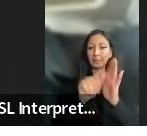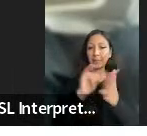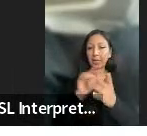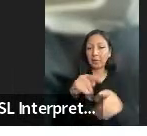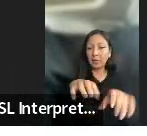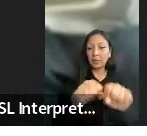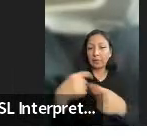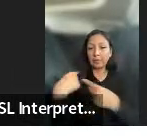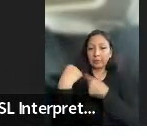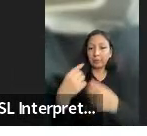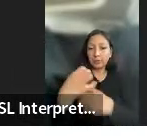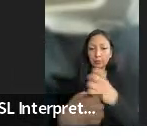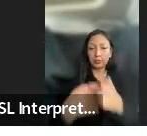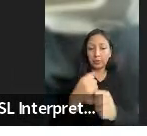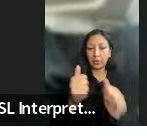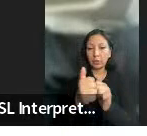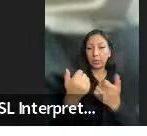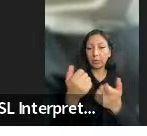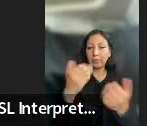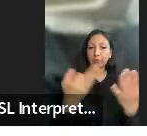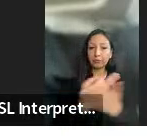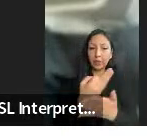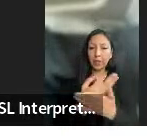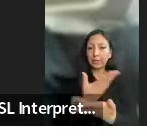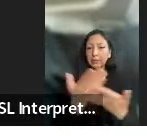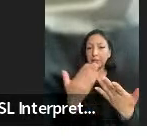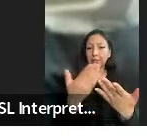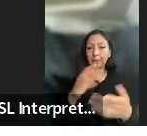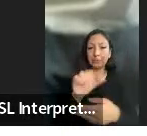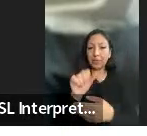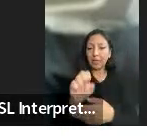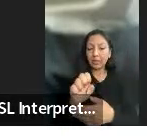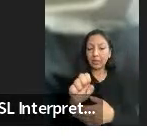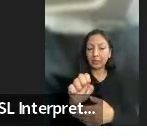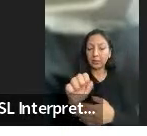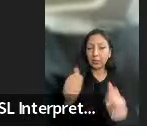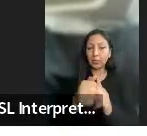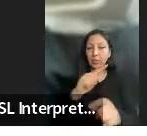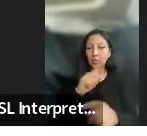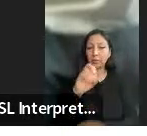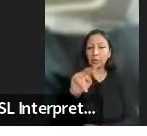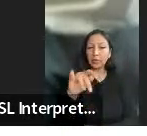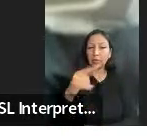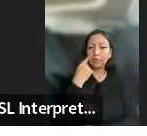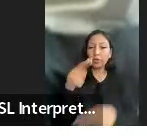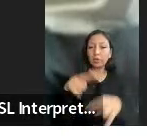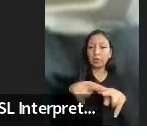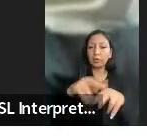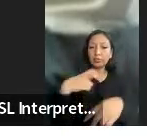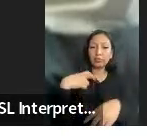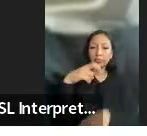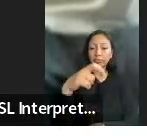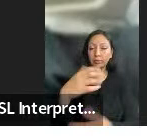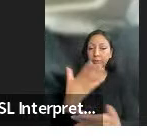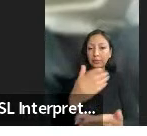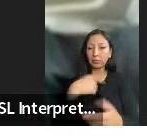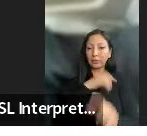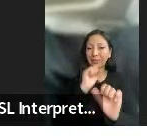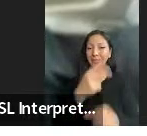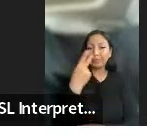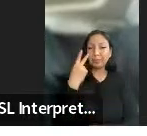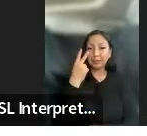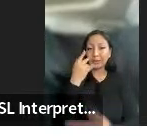the years with Fresh, in some cases, the zoning for transit, and this? You know, we could be seeing